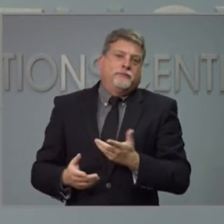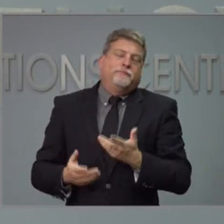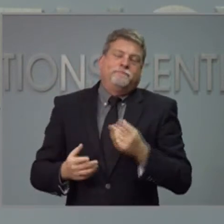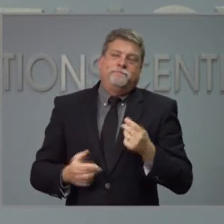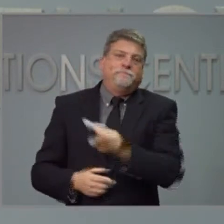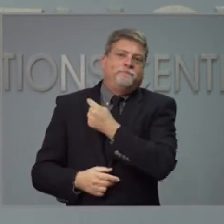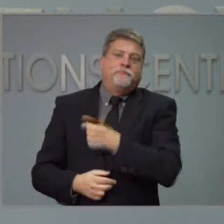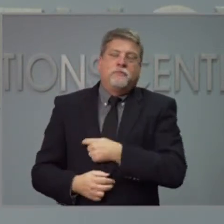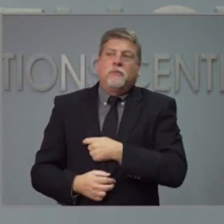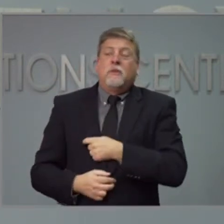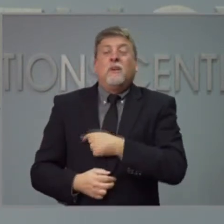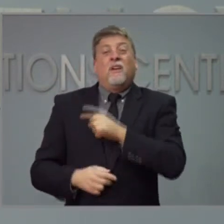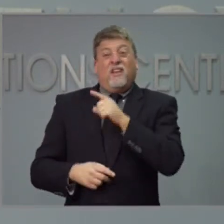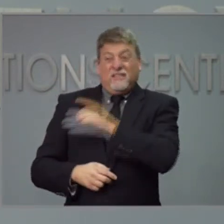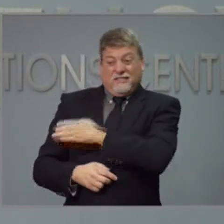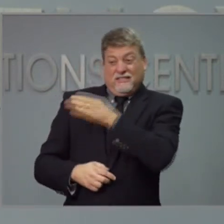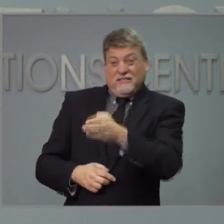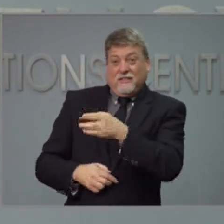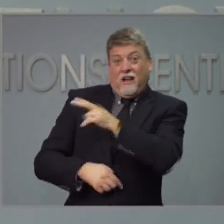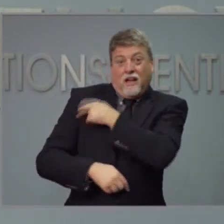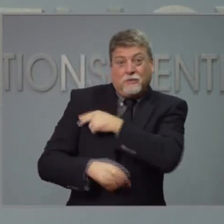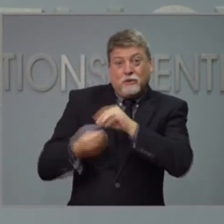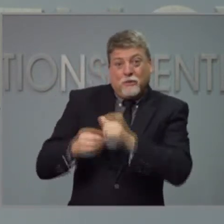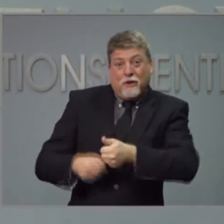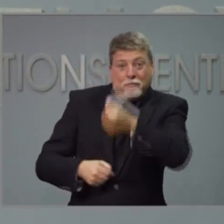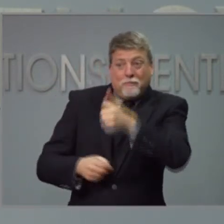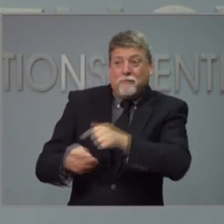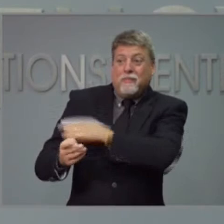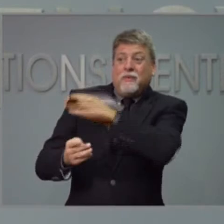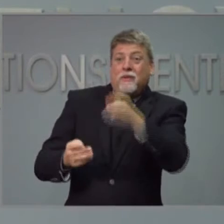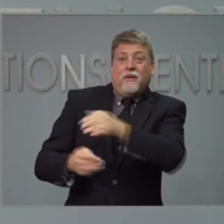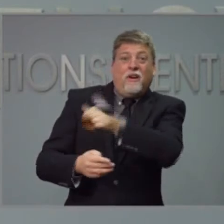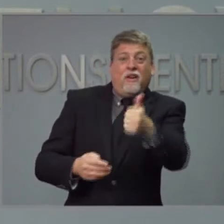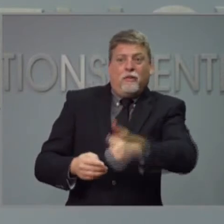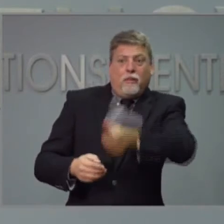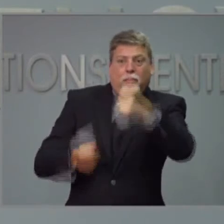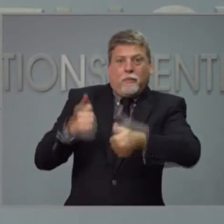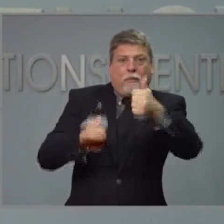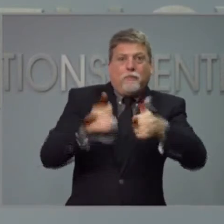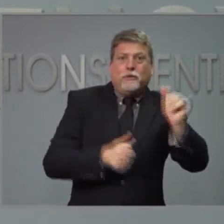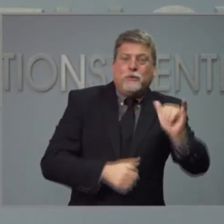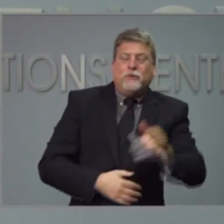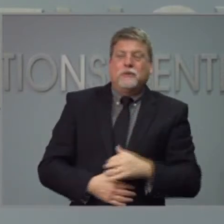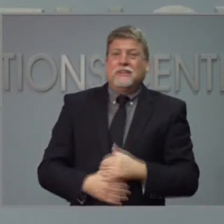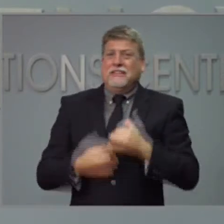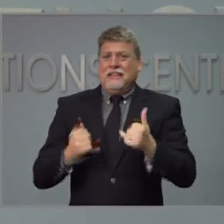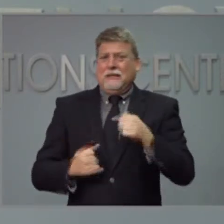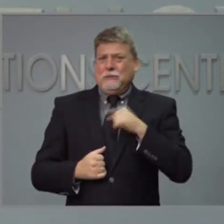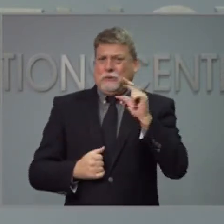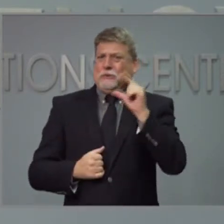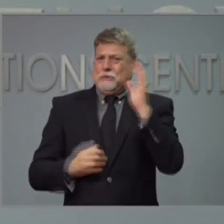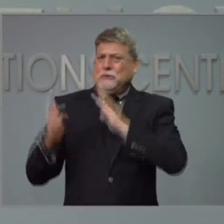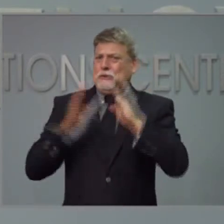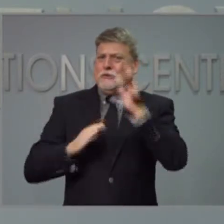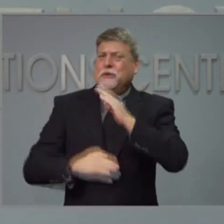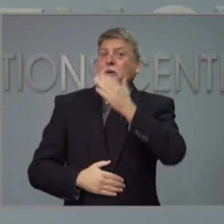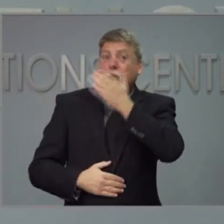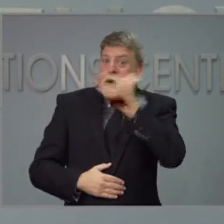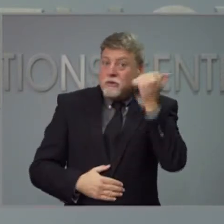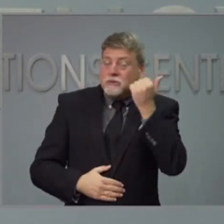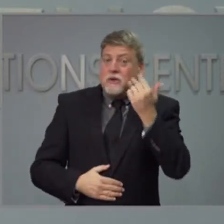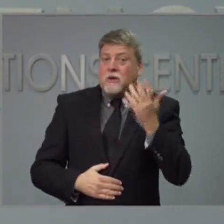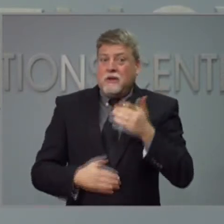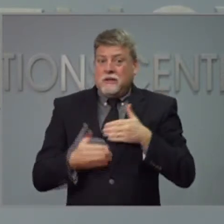inching up. I'm concerned, particularly as we head into colder weather months and the holidays, and there's going to be